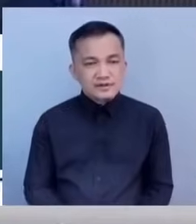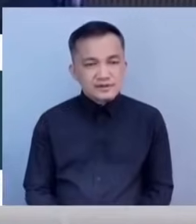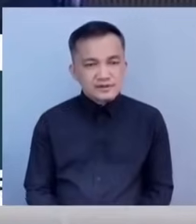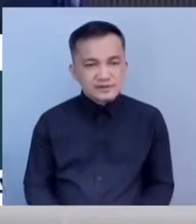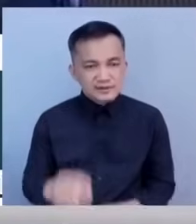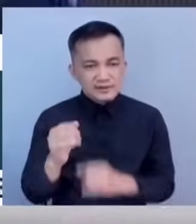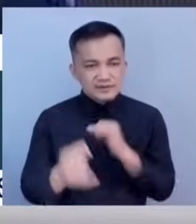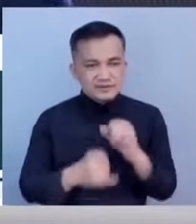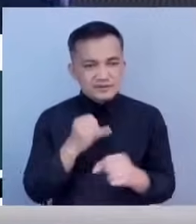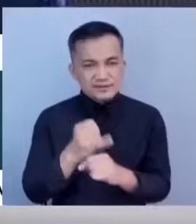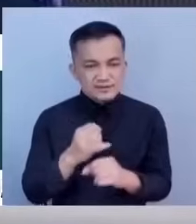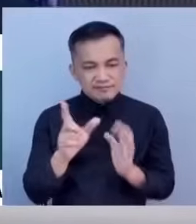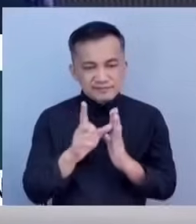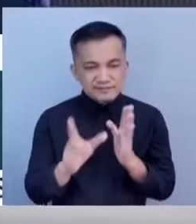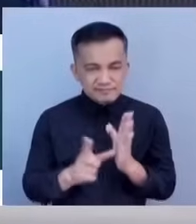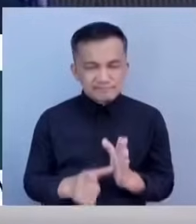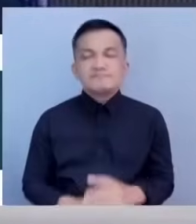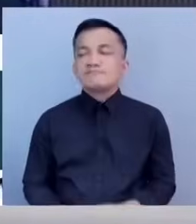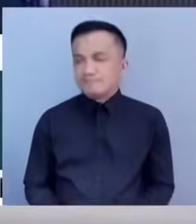international law.